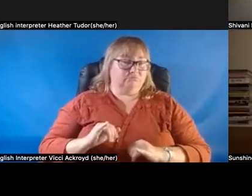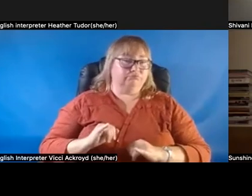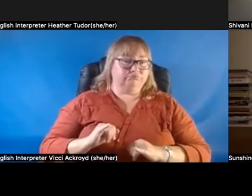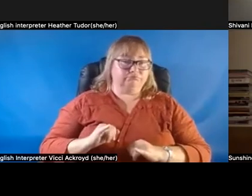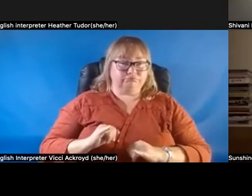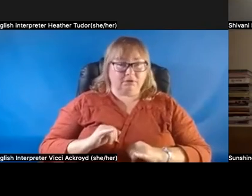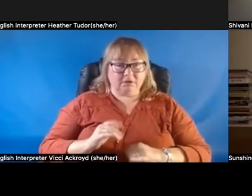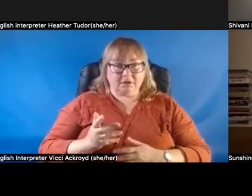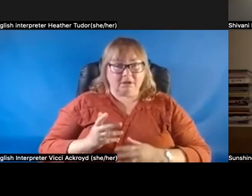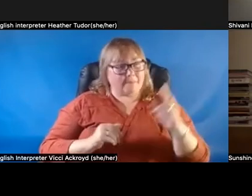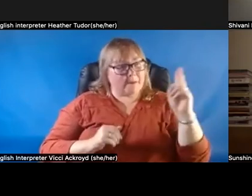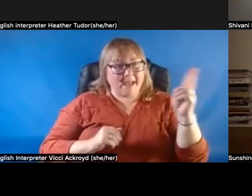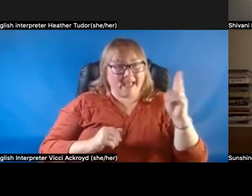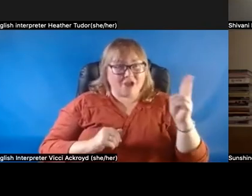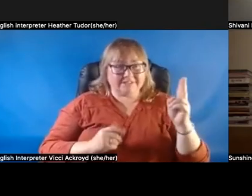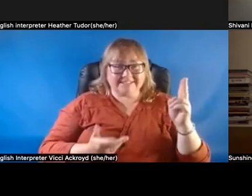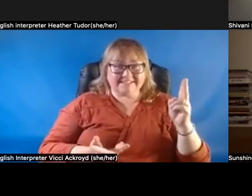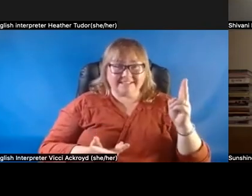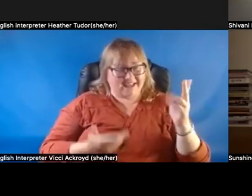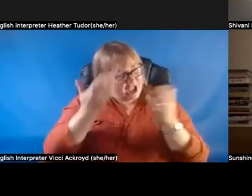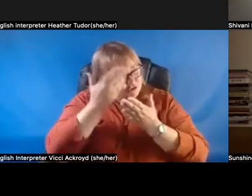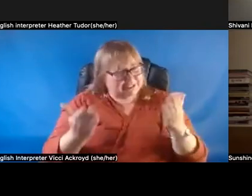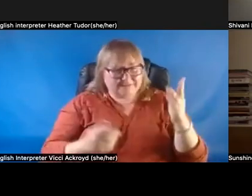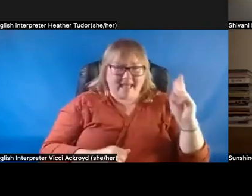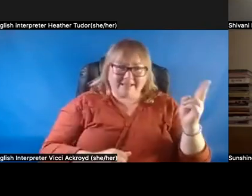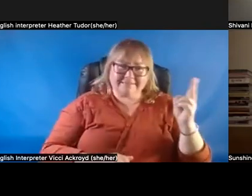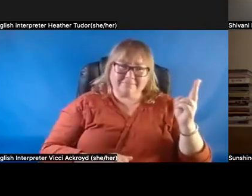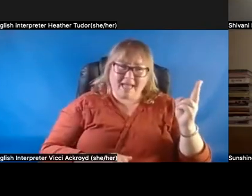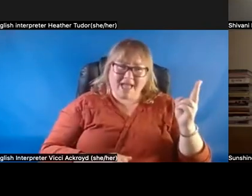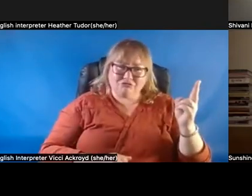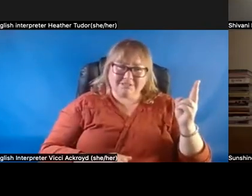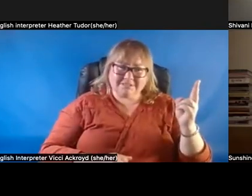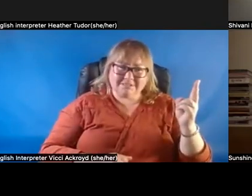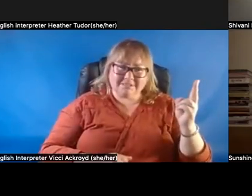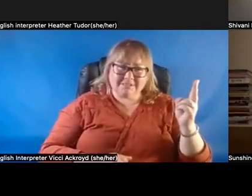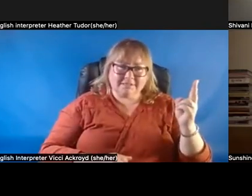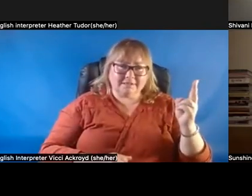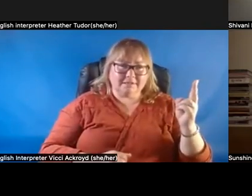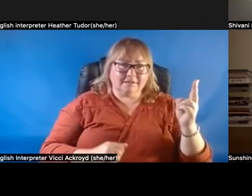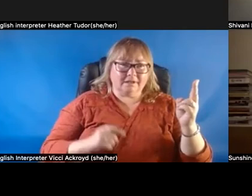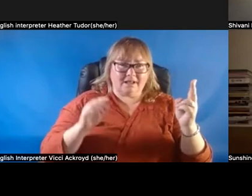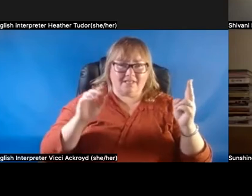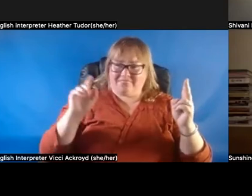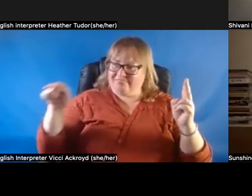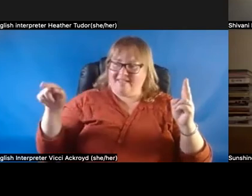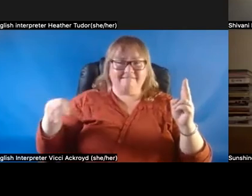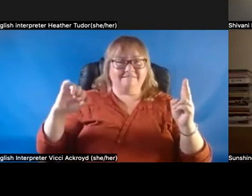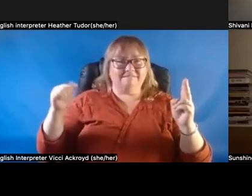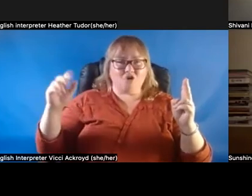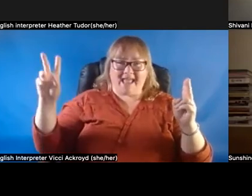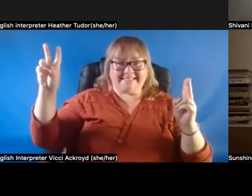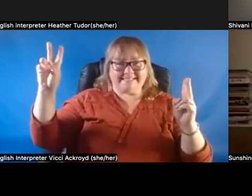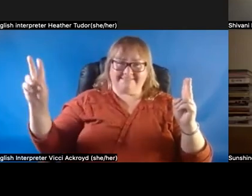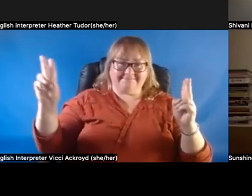parents, whom you respect so much, haven't given the same respect which they like have